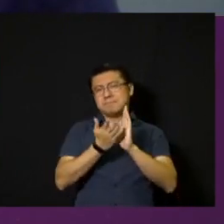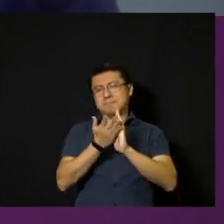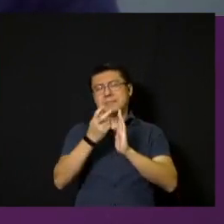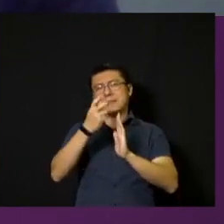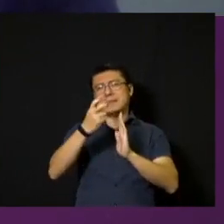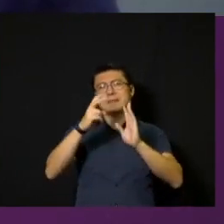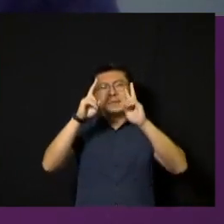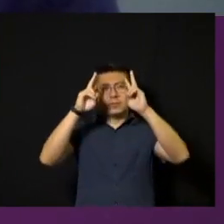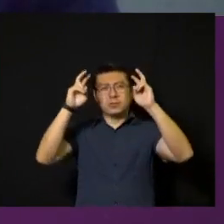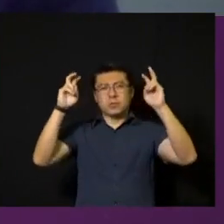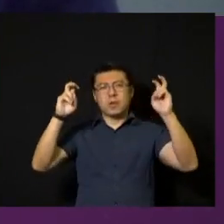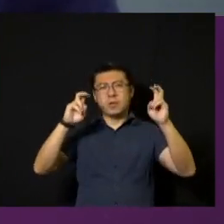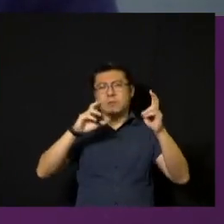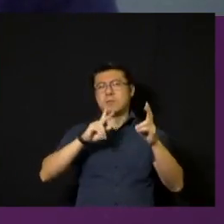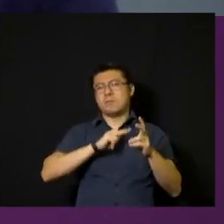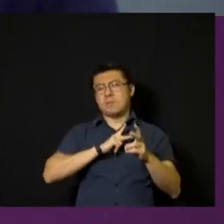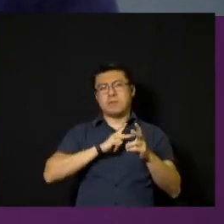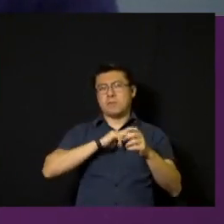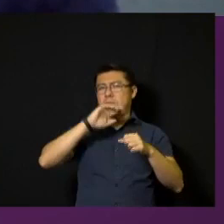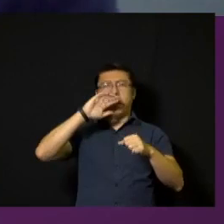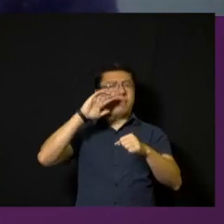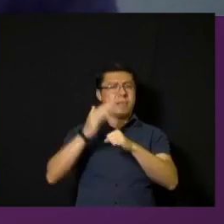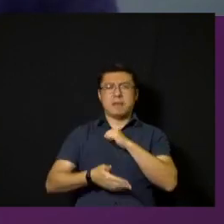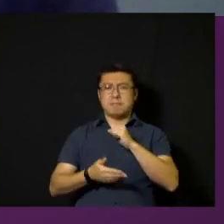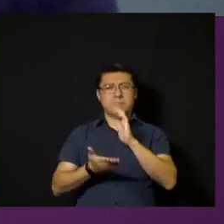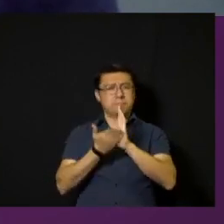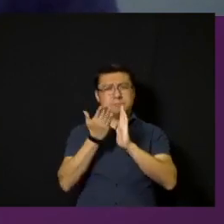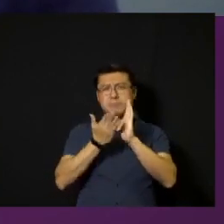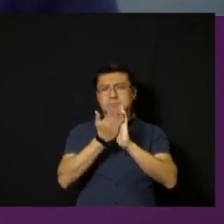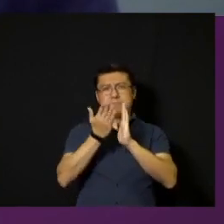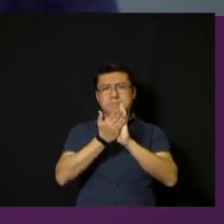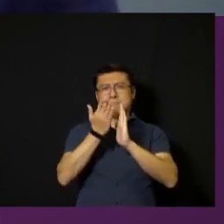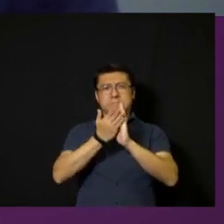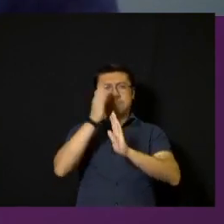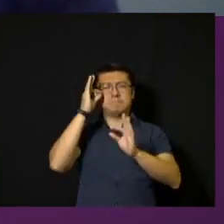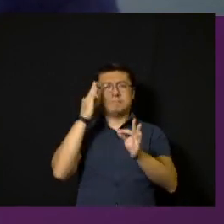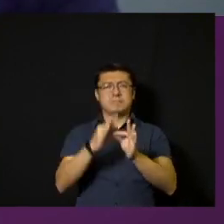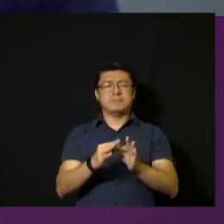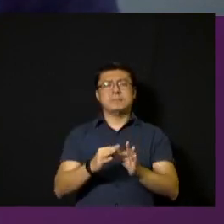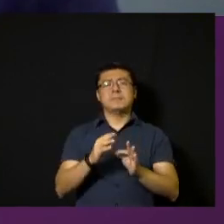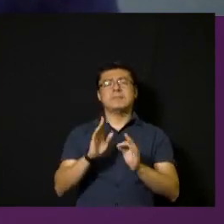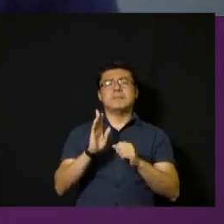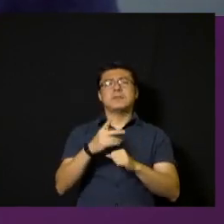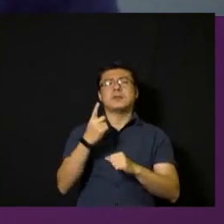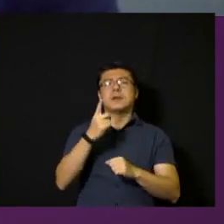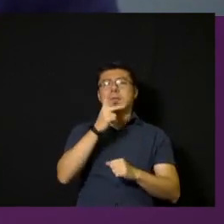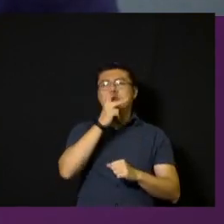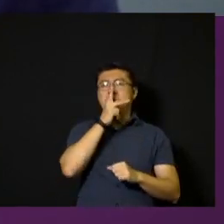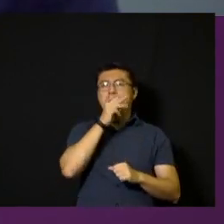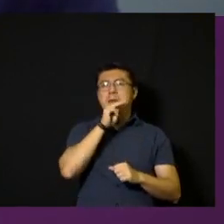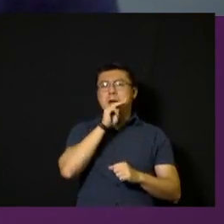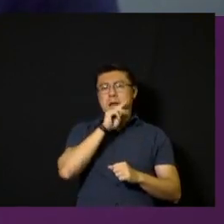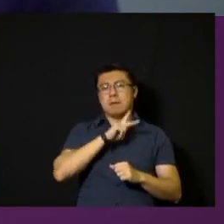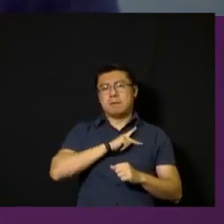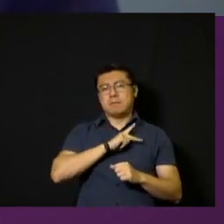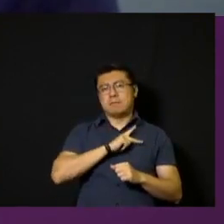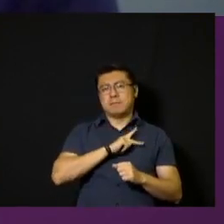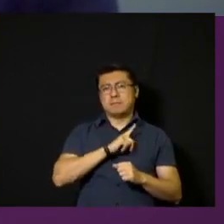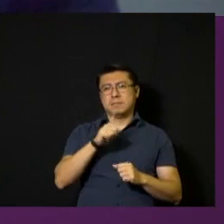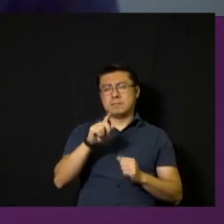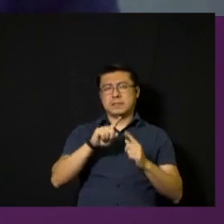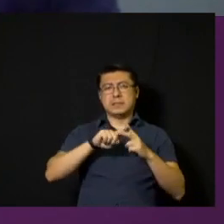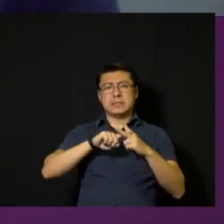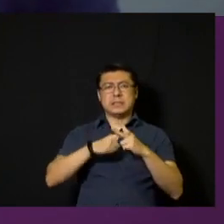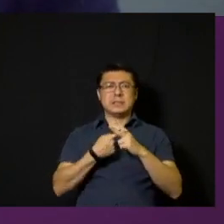Why is this a dream? When I saw my parents when they started in OmniLife, they started with a small